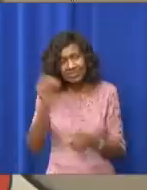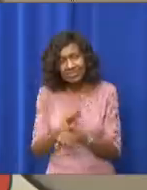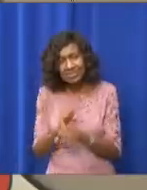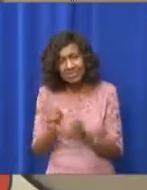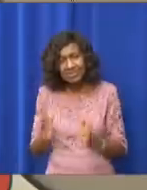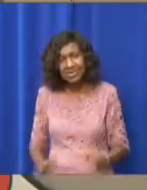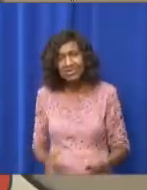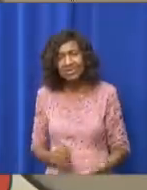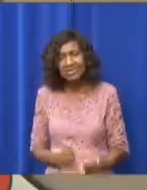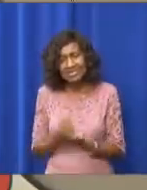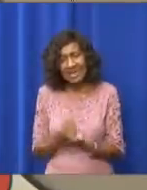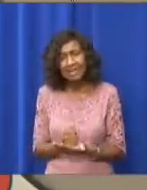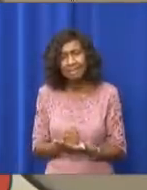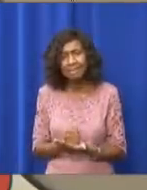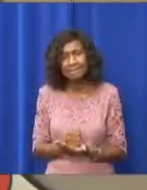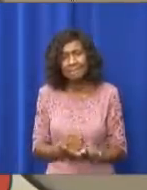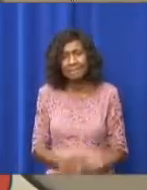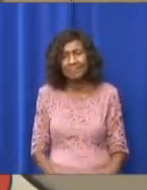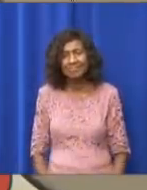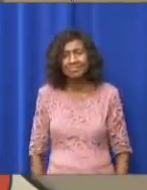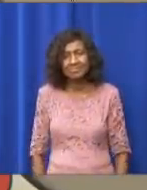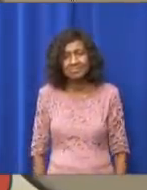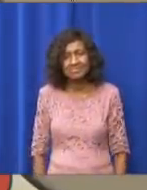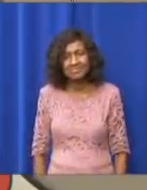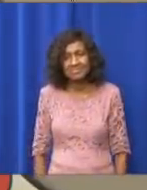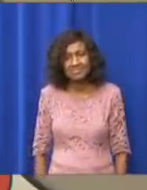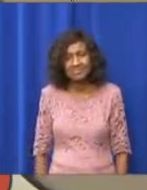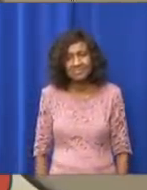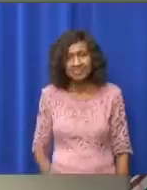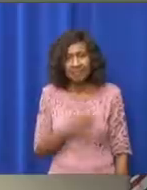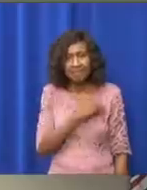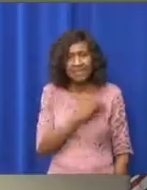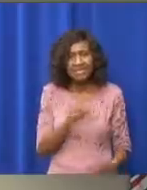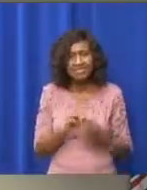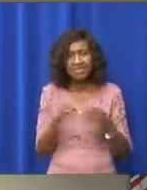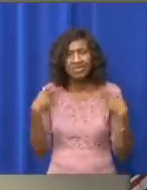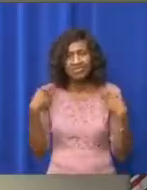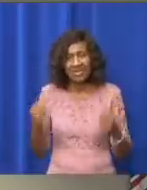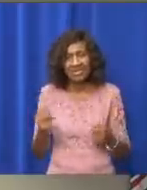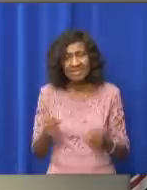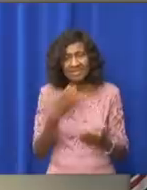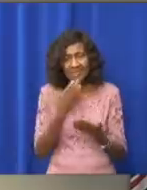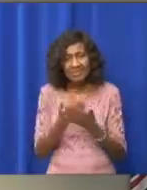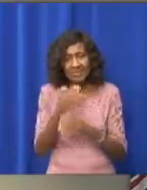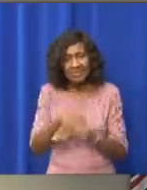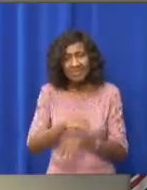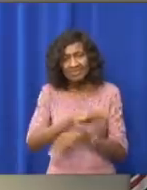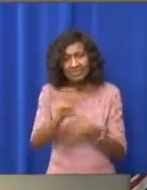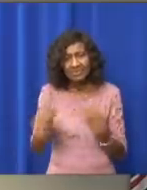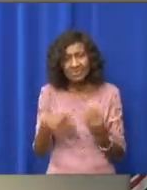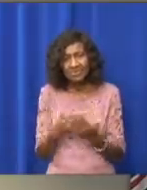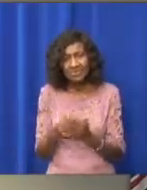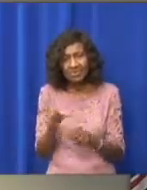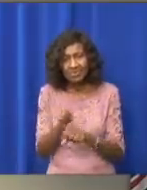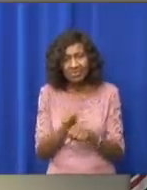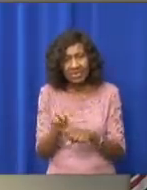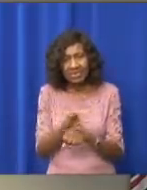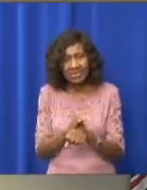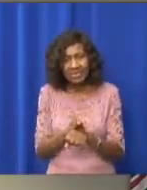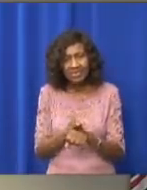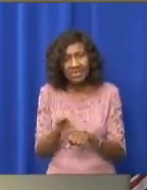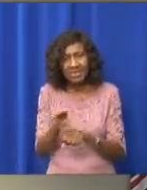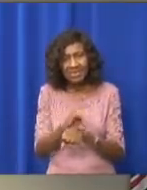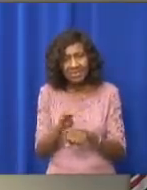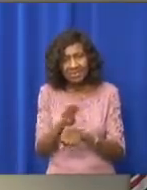on our islands. Thank you. Thank you, Your Excellency. Minister of Health. Thank you, Donna. Good afternoon, everyone. Grand Cayman, Cayman Brac,